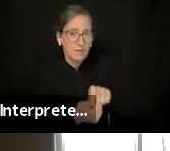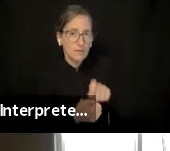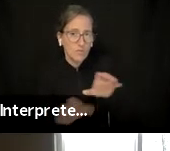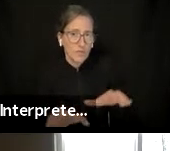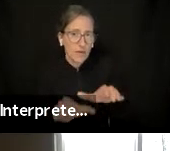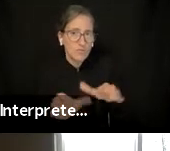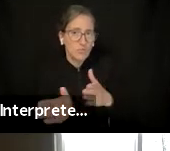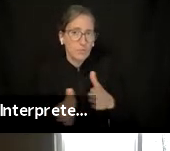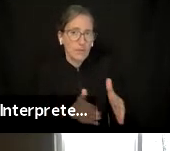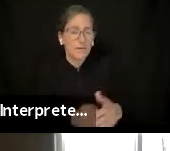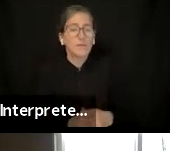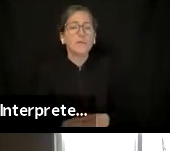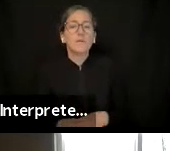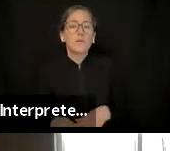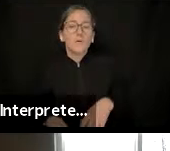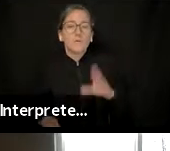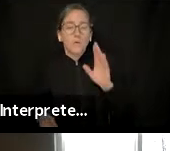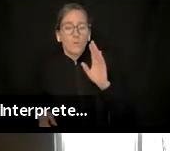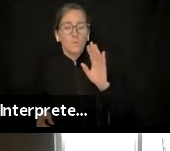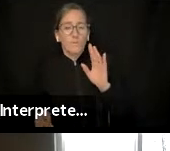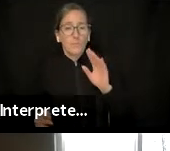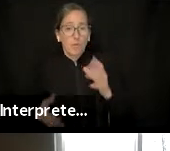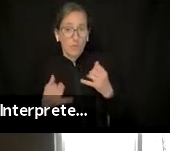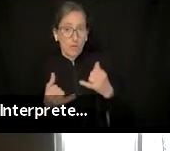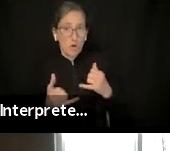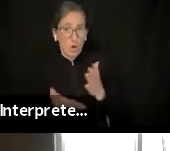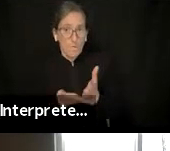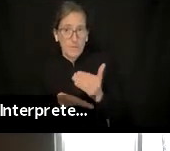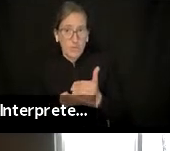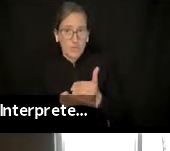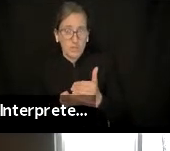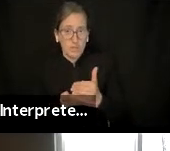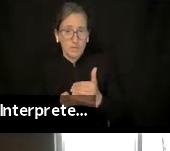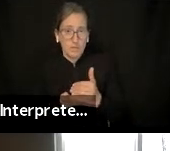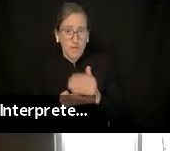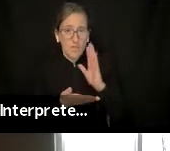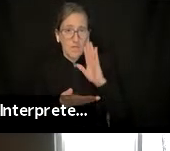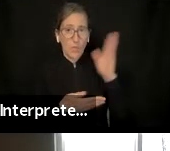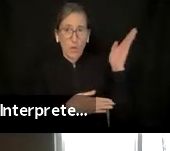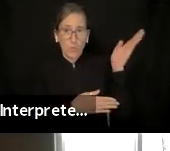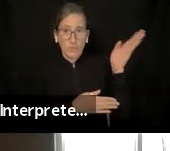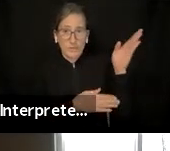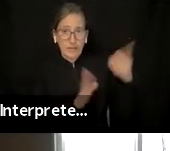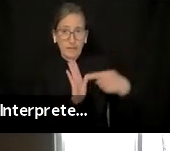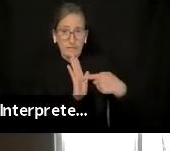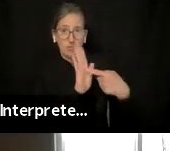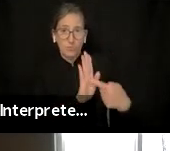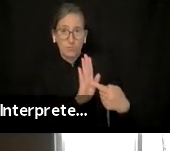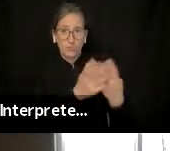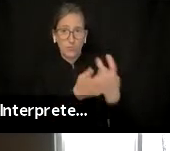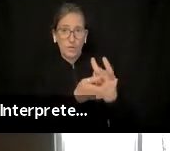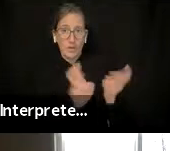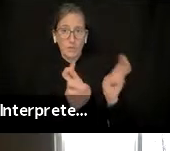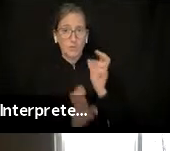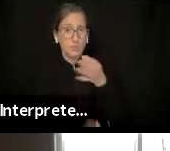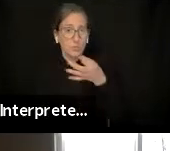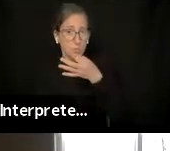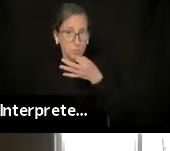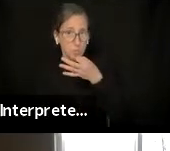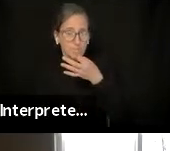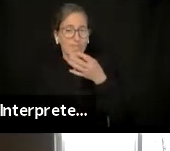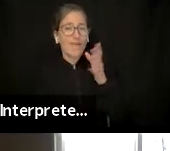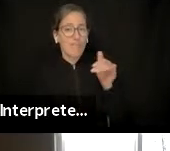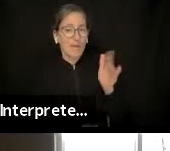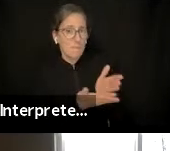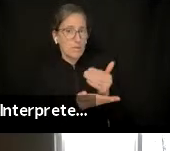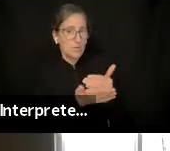And I will say, in the current budget that it will be presented to council soon, there is funding in